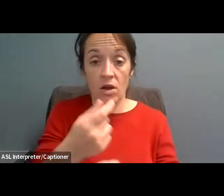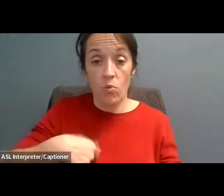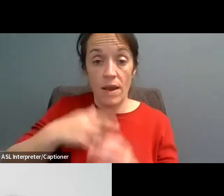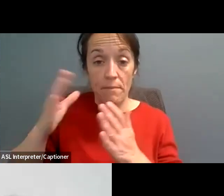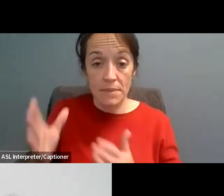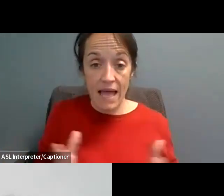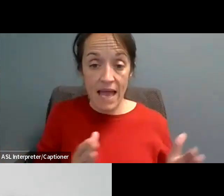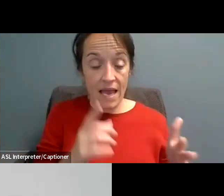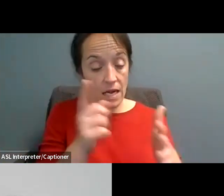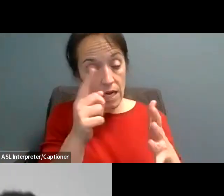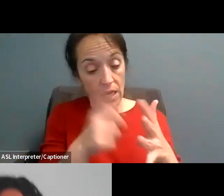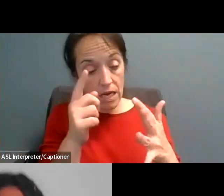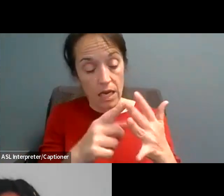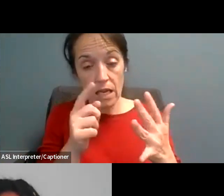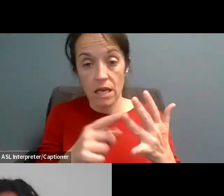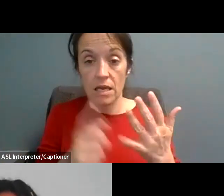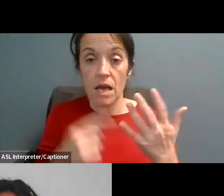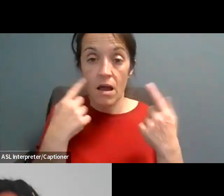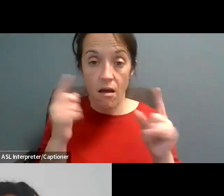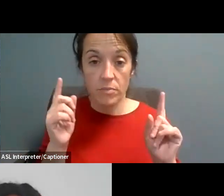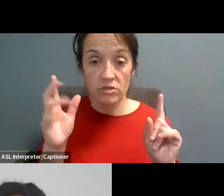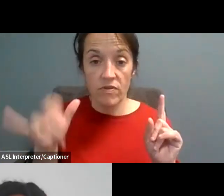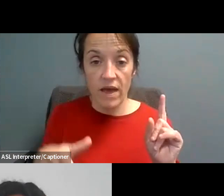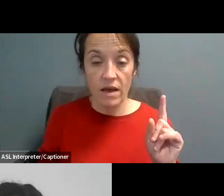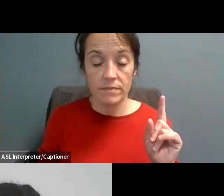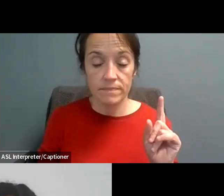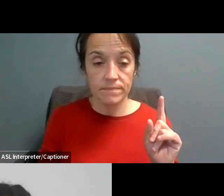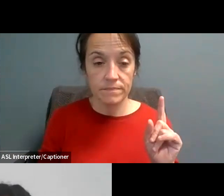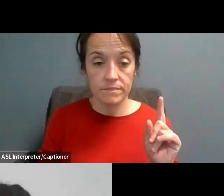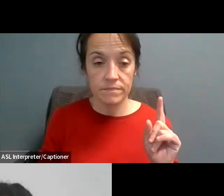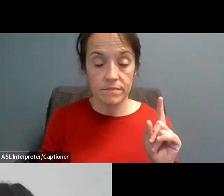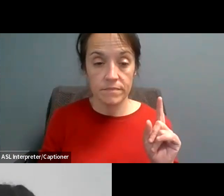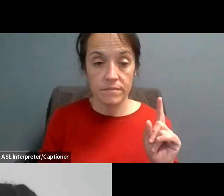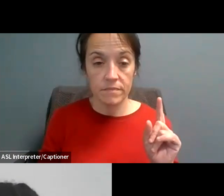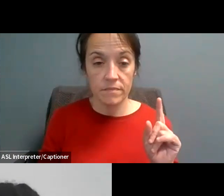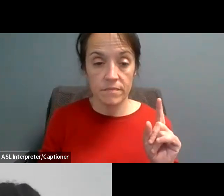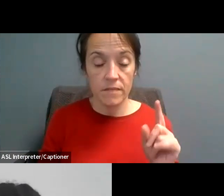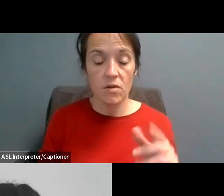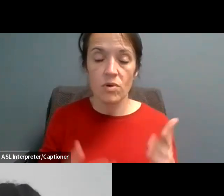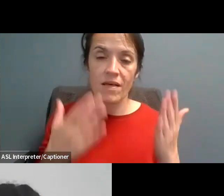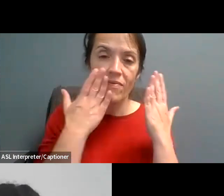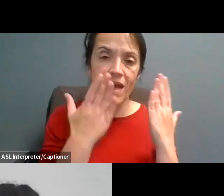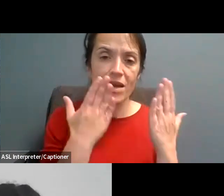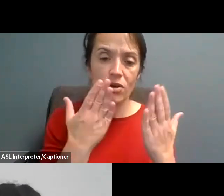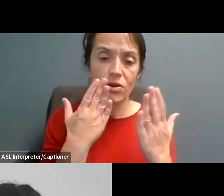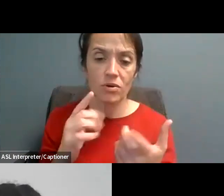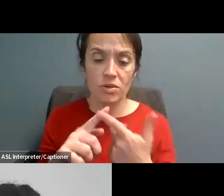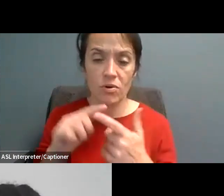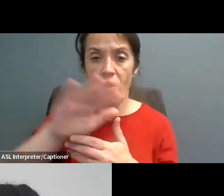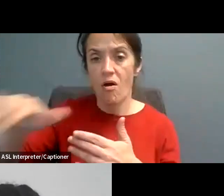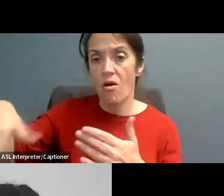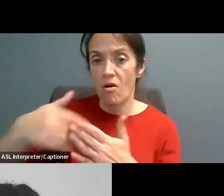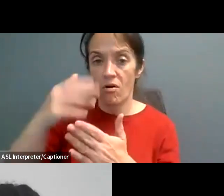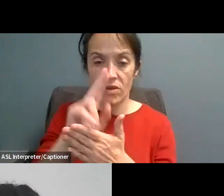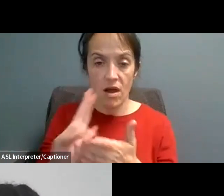my spiel about the plan of work. I also just want to thank all of the institutions for all the time that you put into